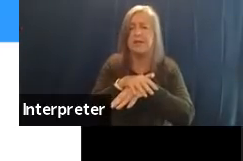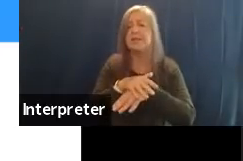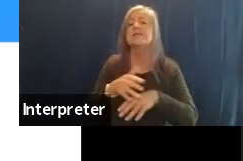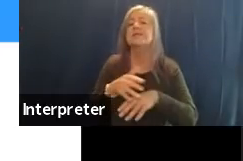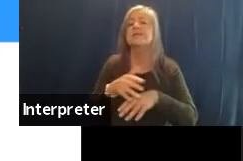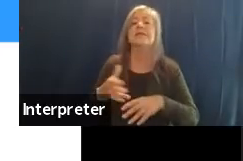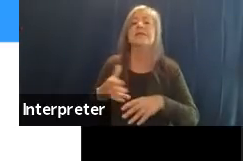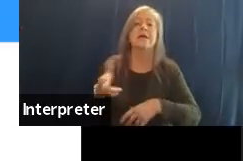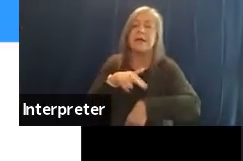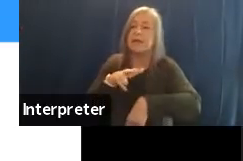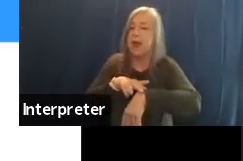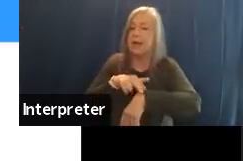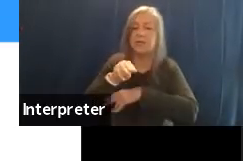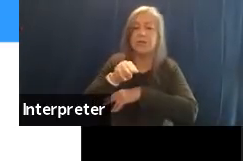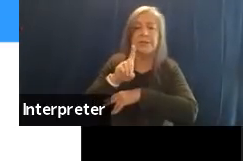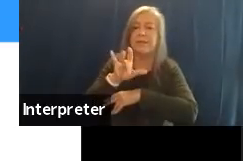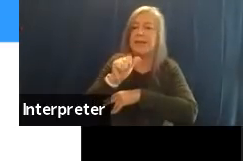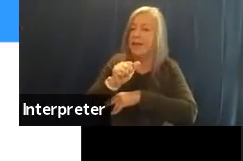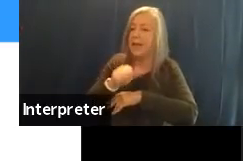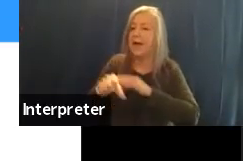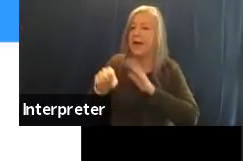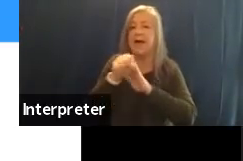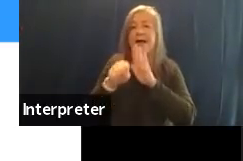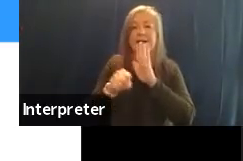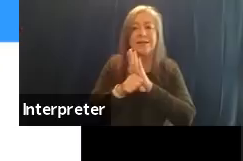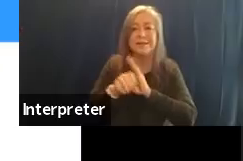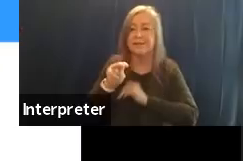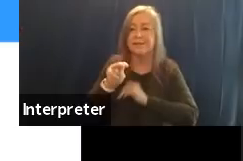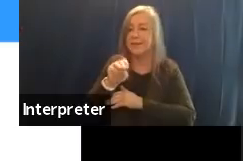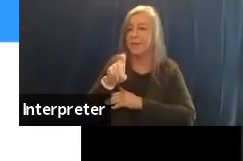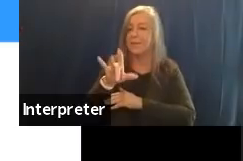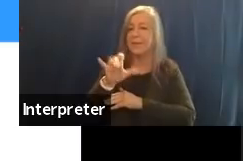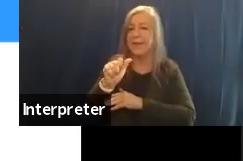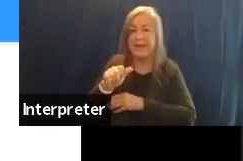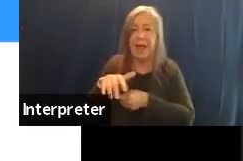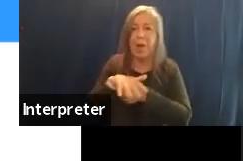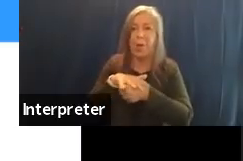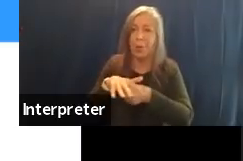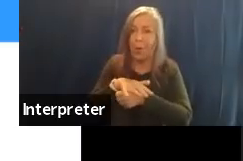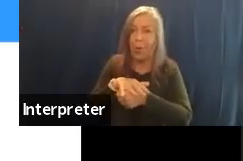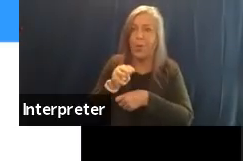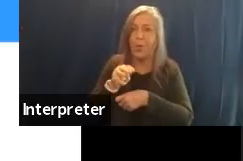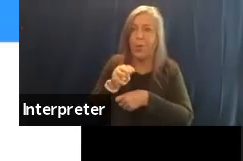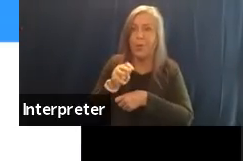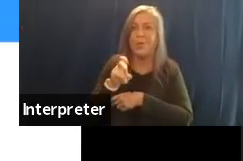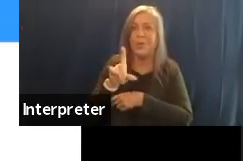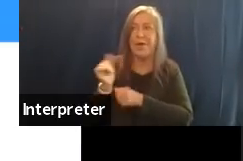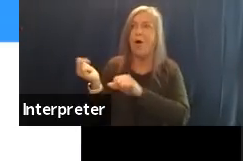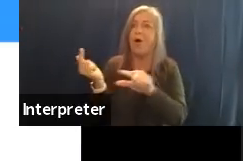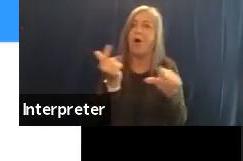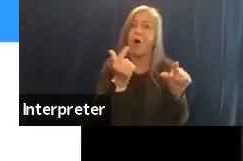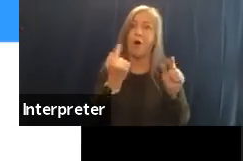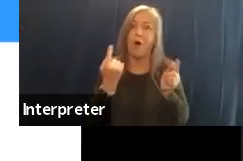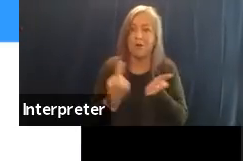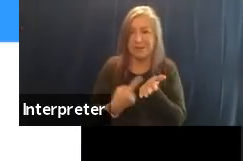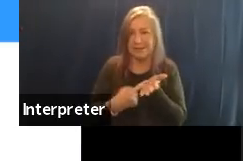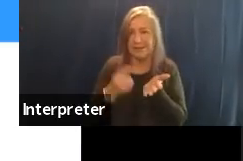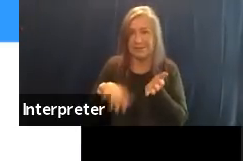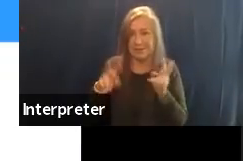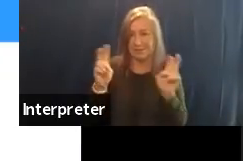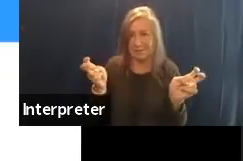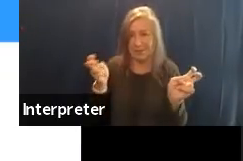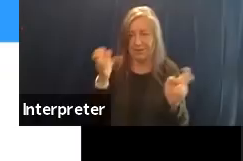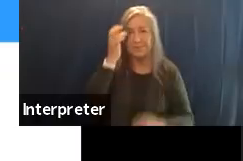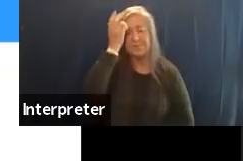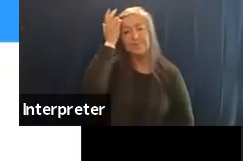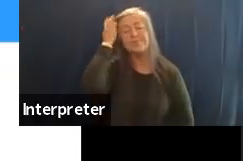state media, the local media, and why wear a face covering? Yeah, so who knew that masks